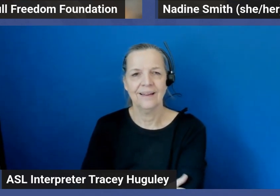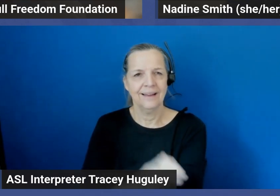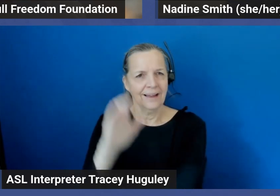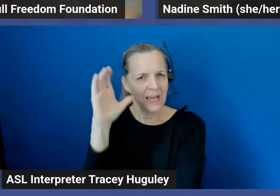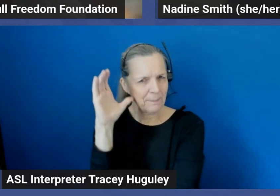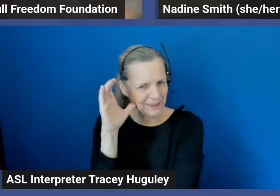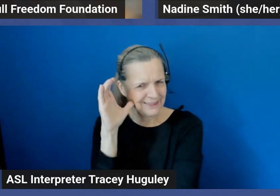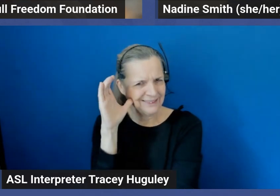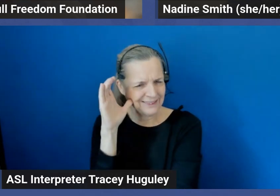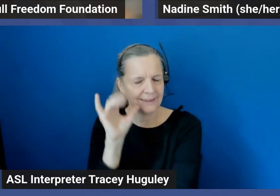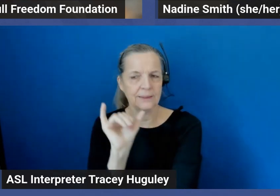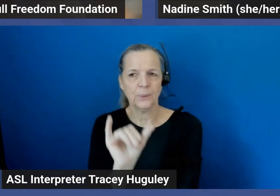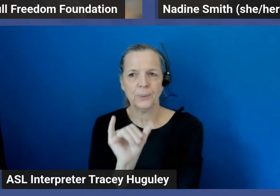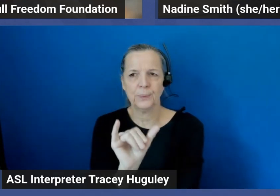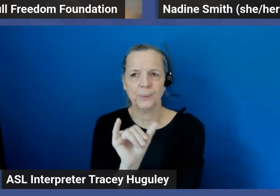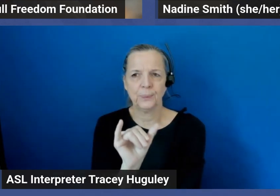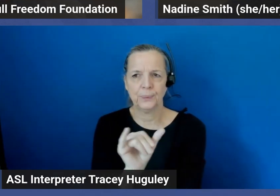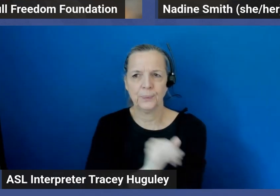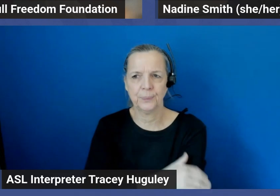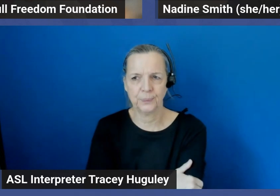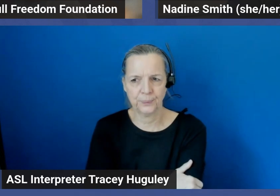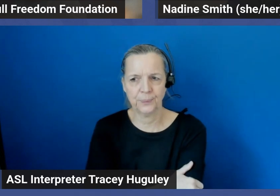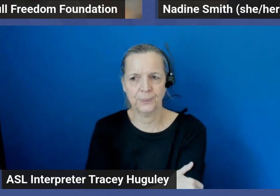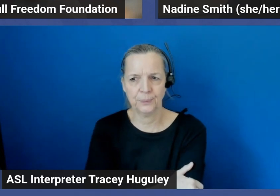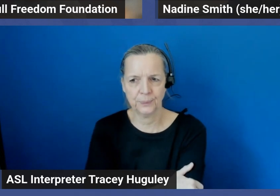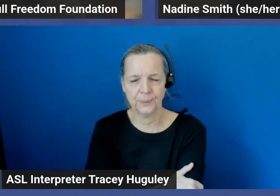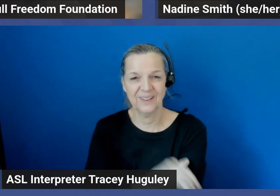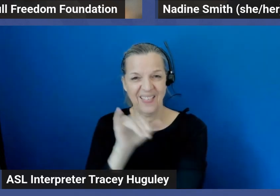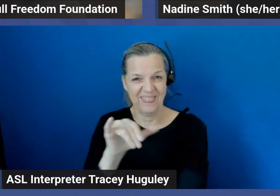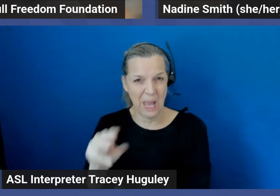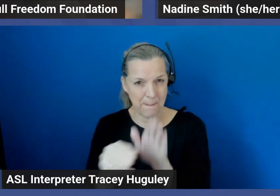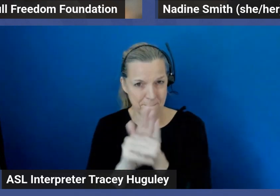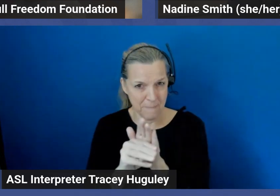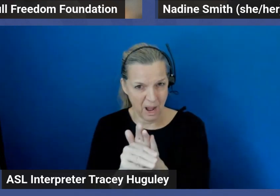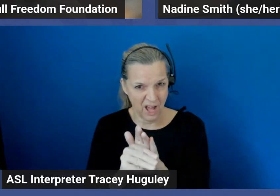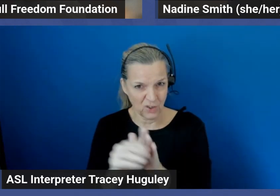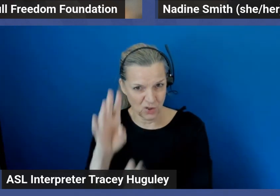thinking this model that you've created,